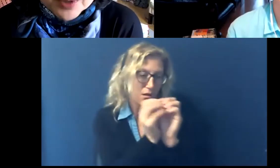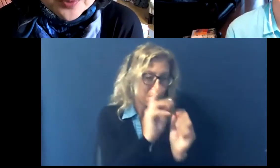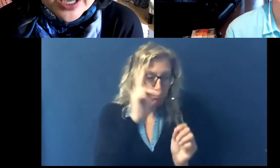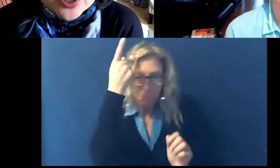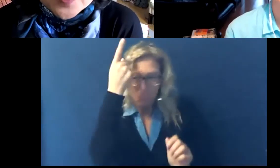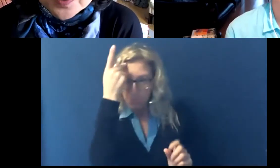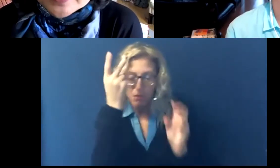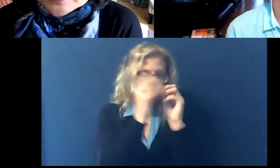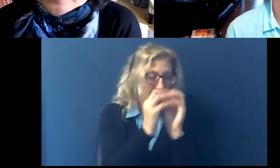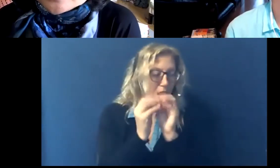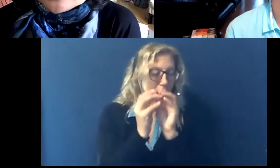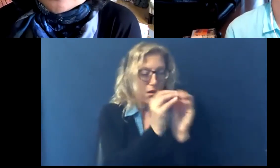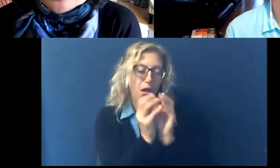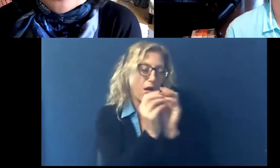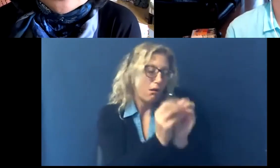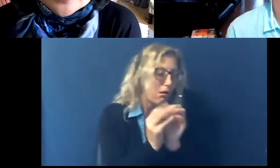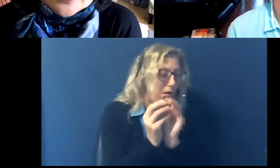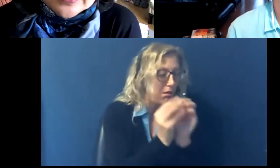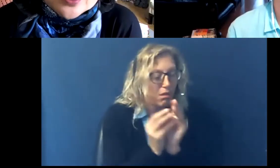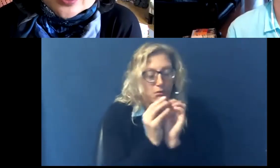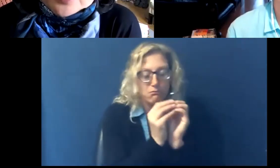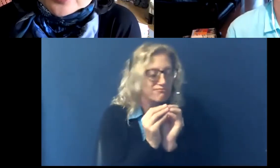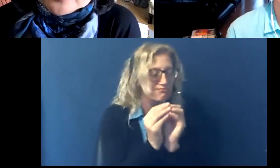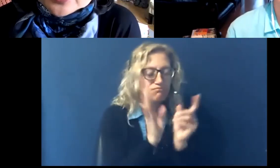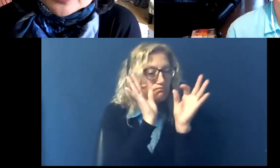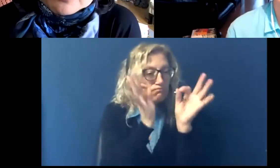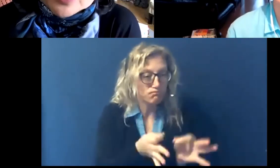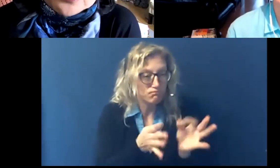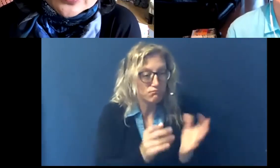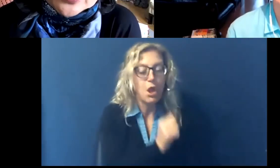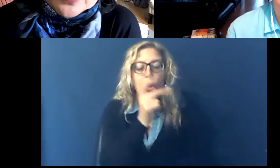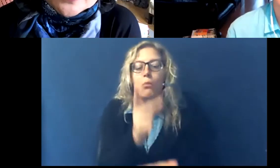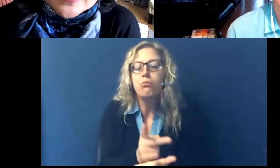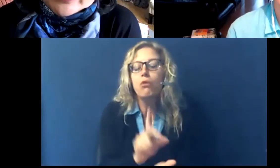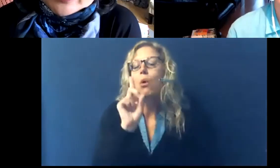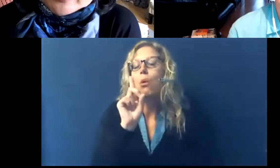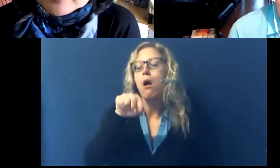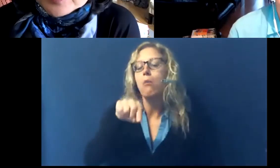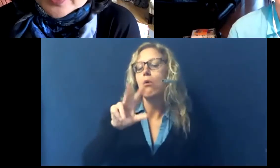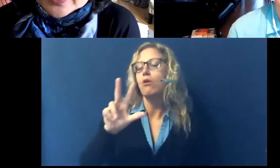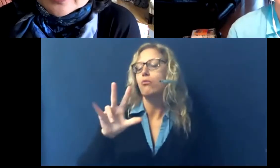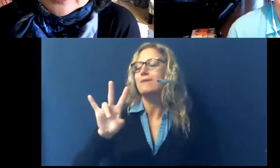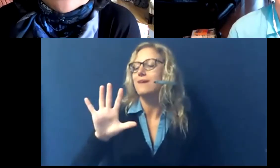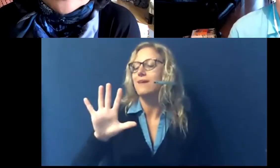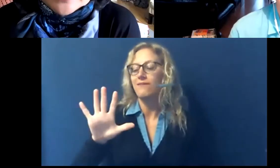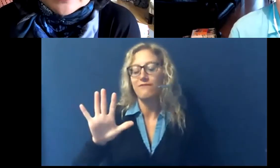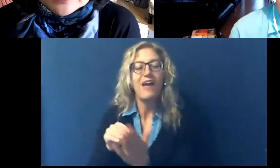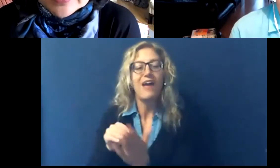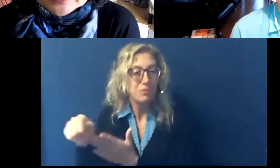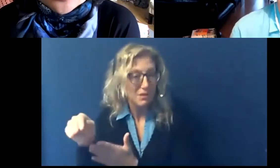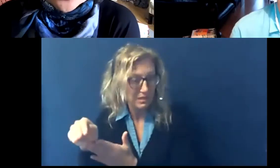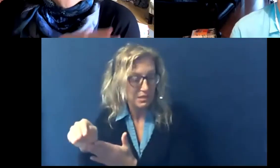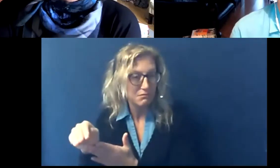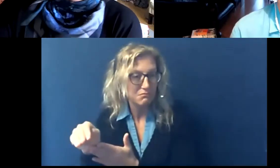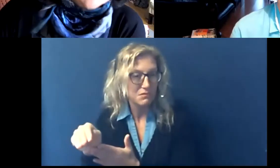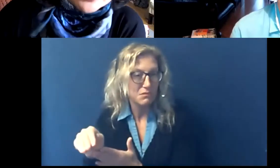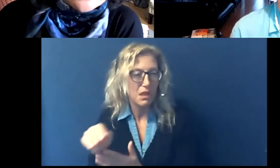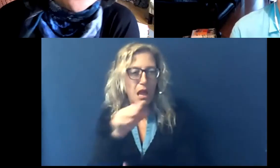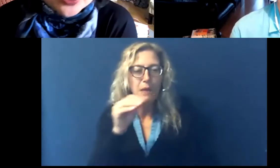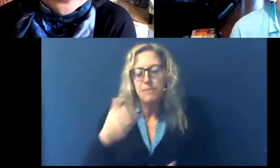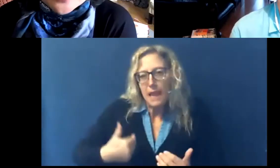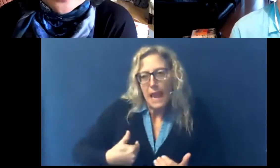political appropriations process, decided to approve only 1.375 billion, and they had